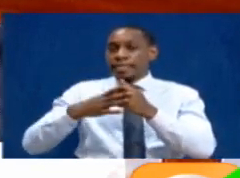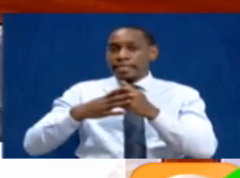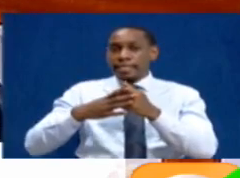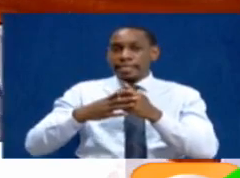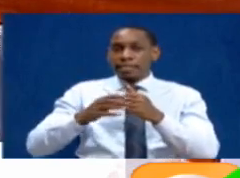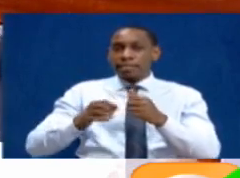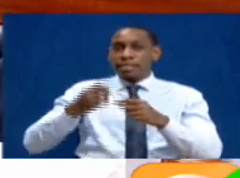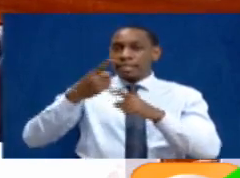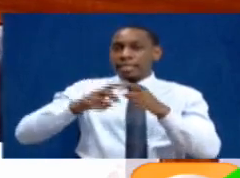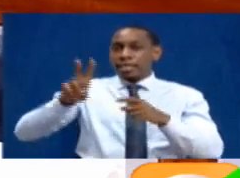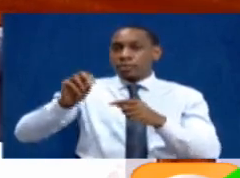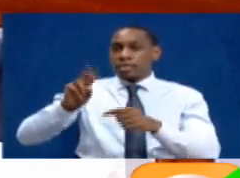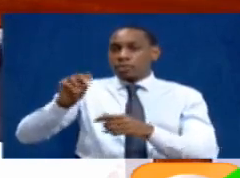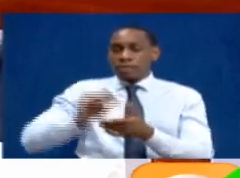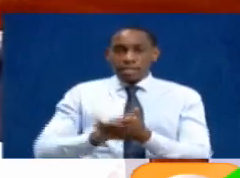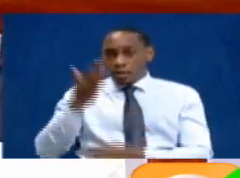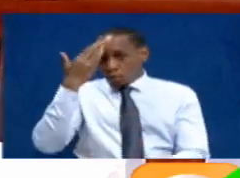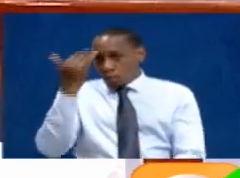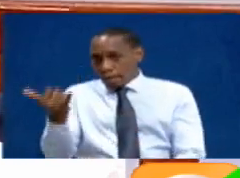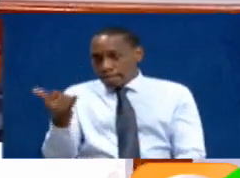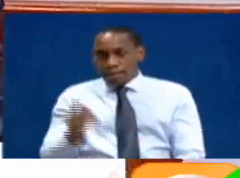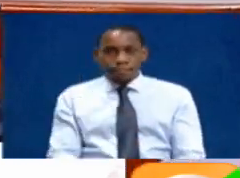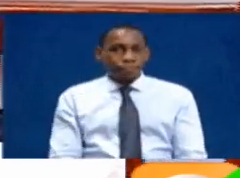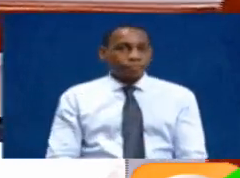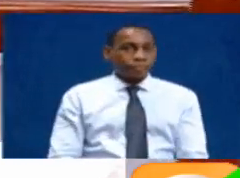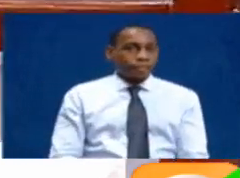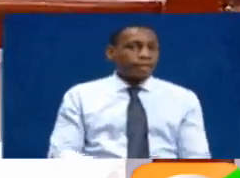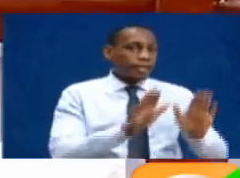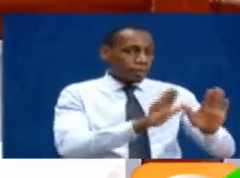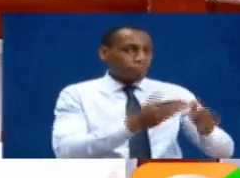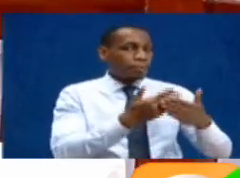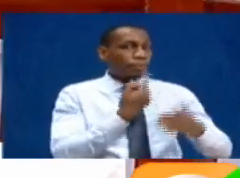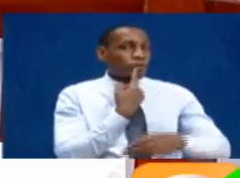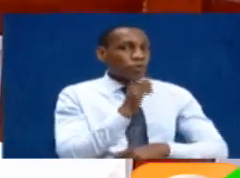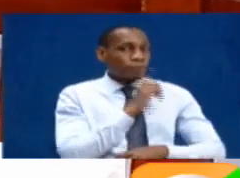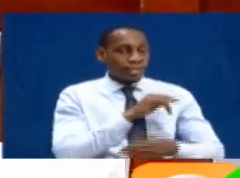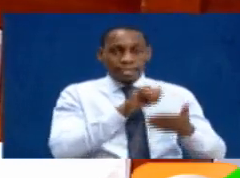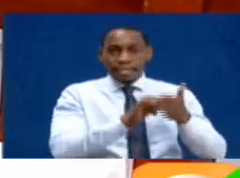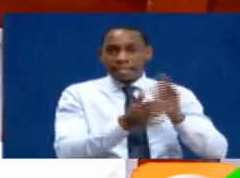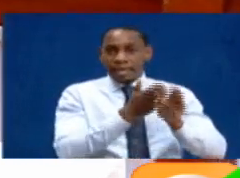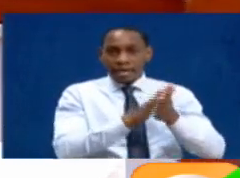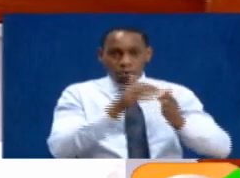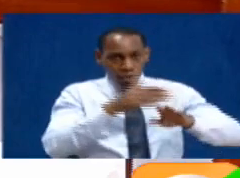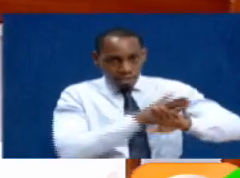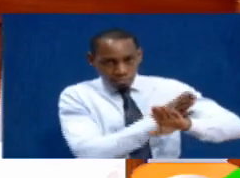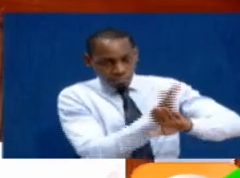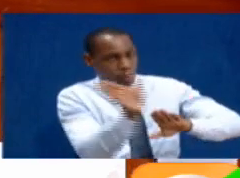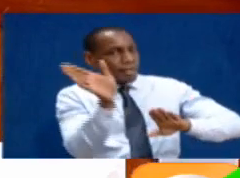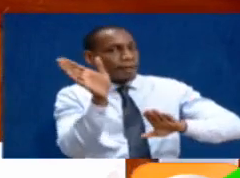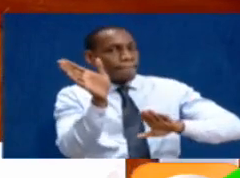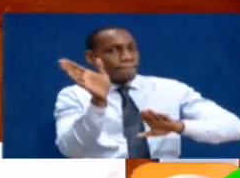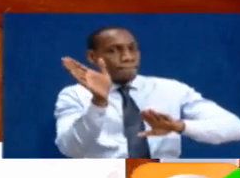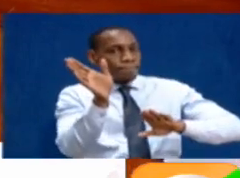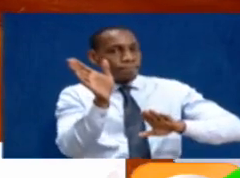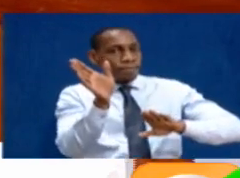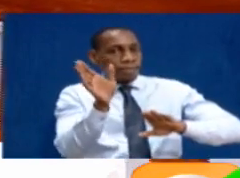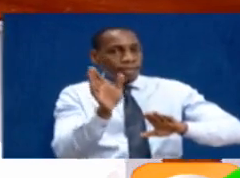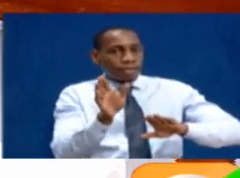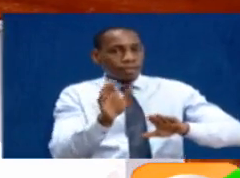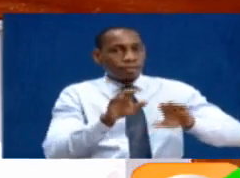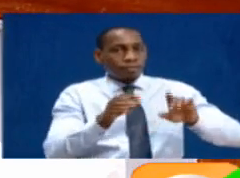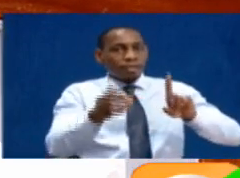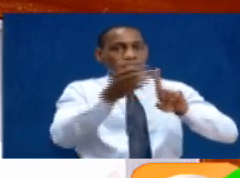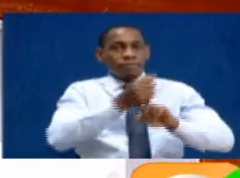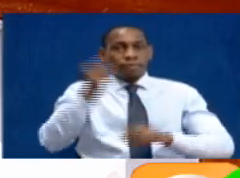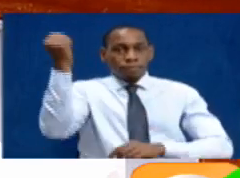2019. Why? 2020. Why? Because you see, I've told you there is no shortcut to political